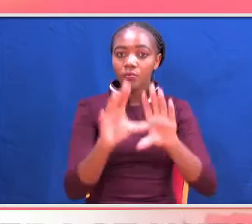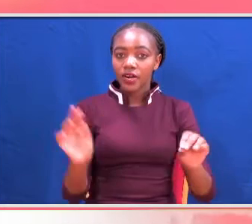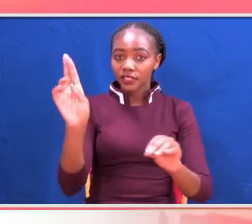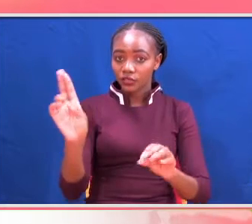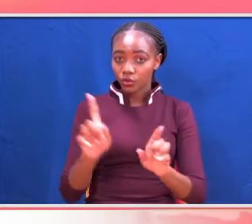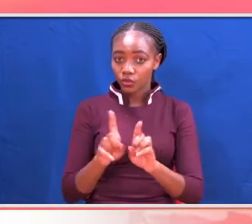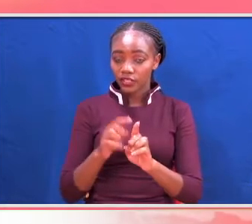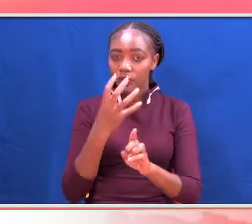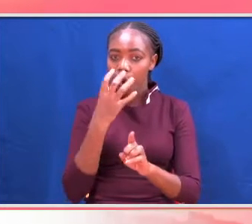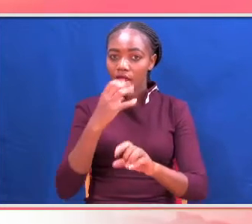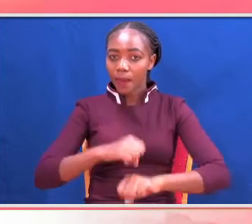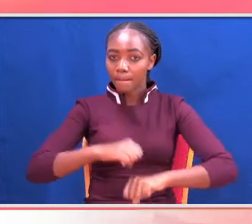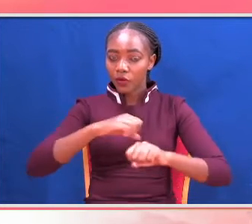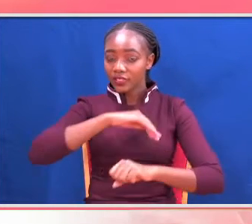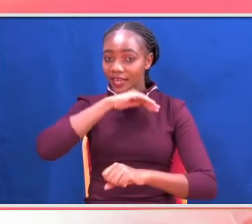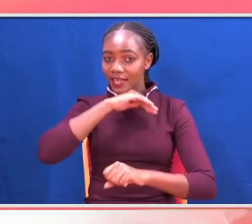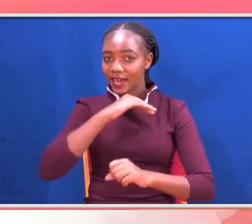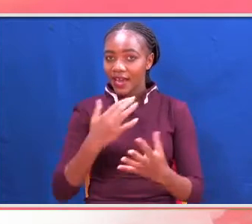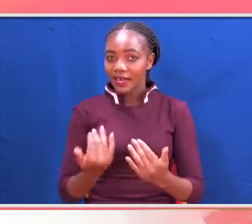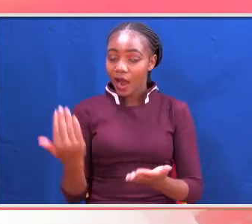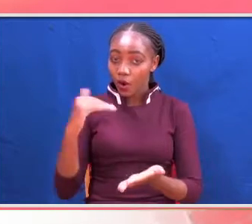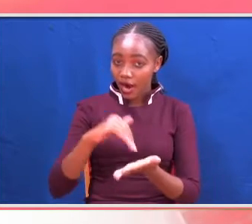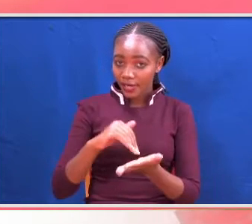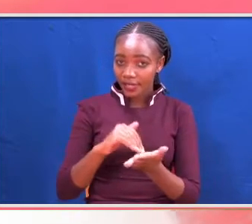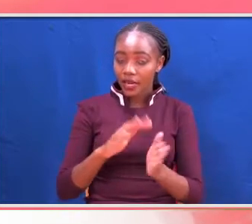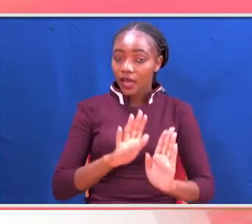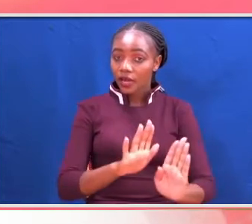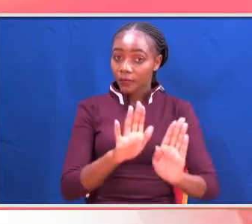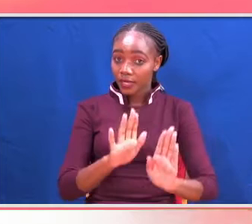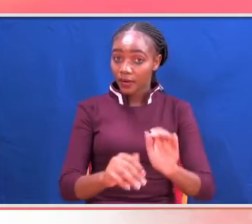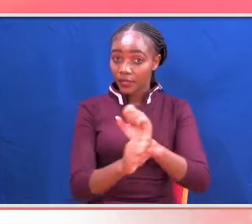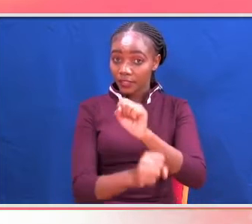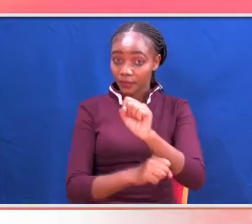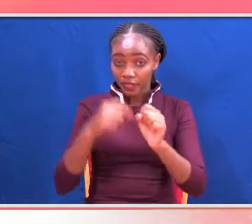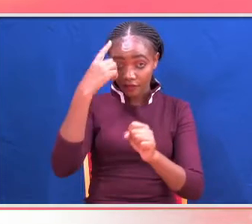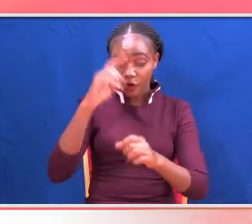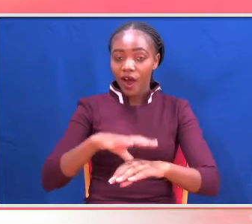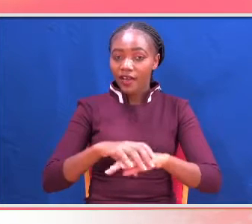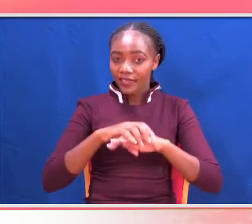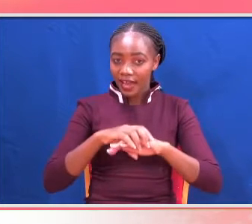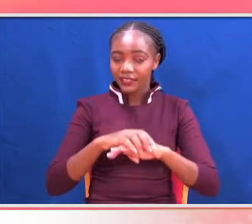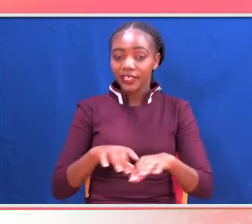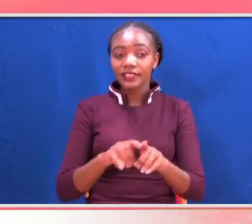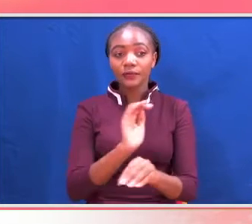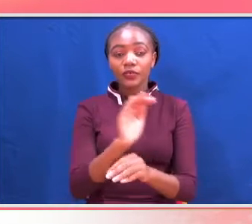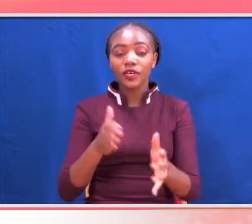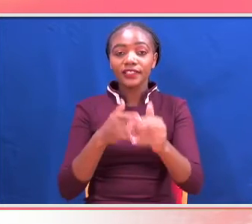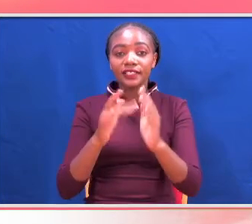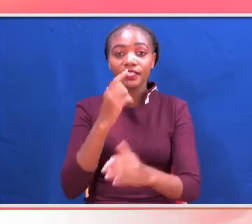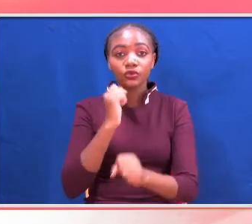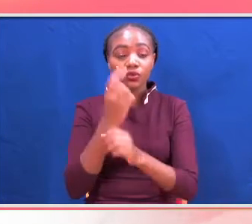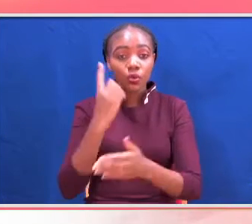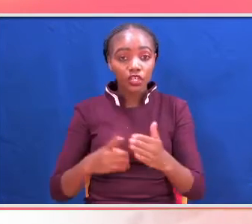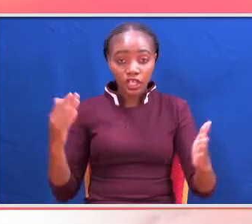At an ODM leader, Raila Odinga, have once again drummed up support for the handshake, urging leaders to shun off